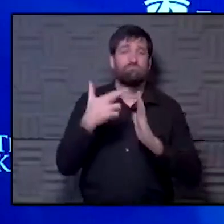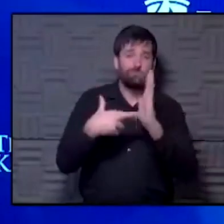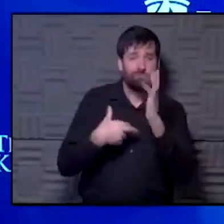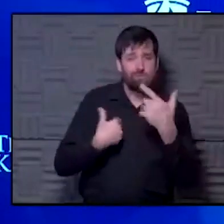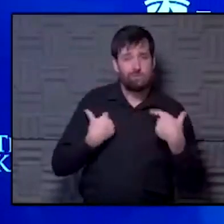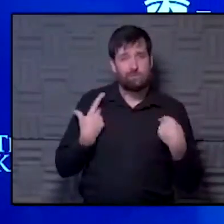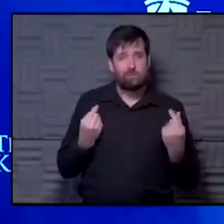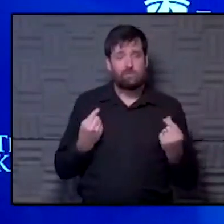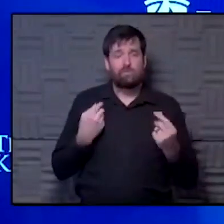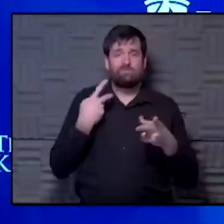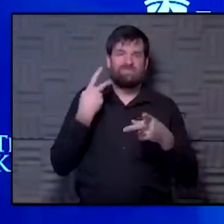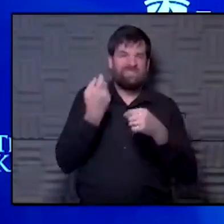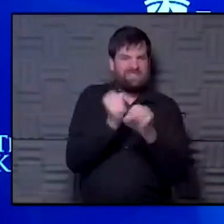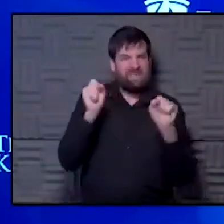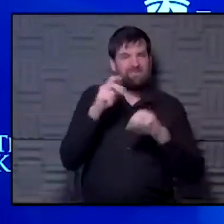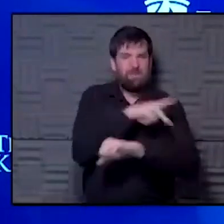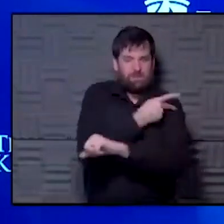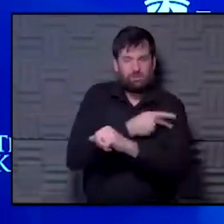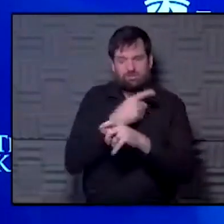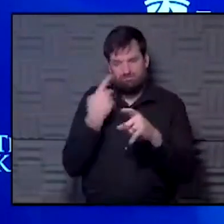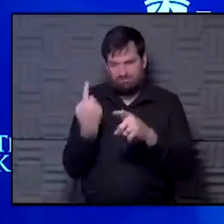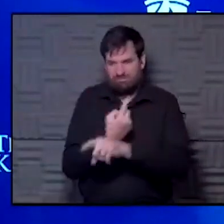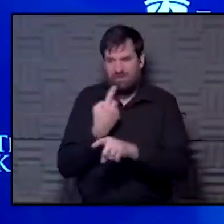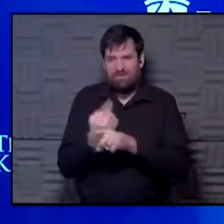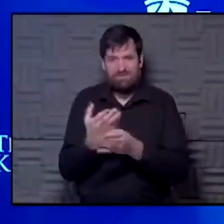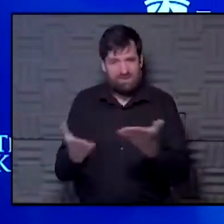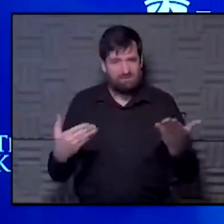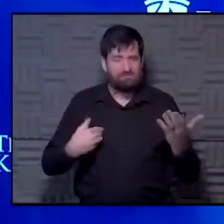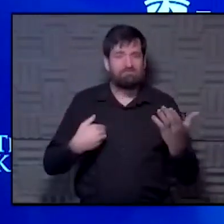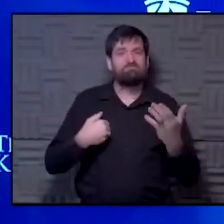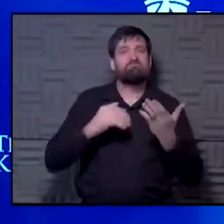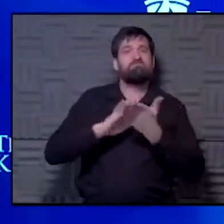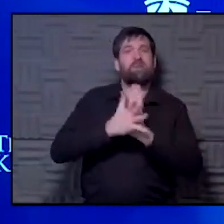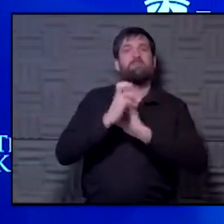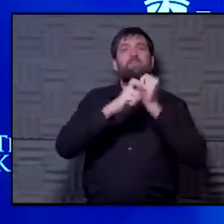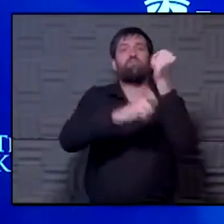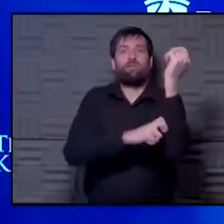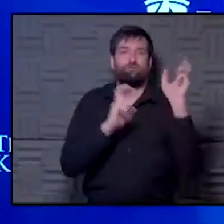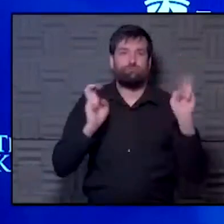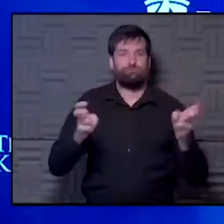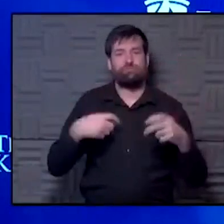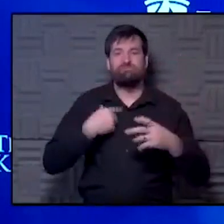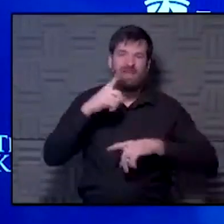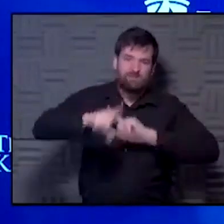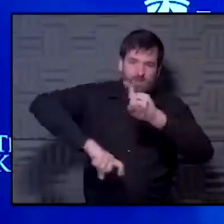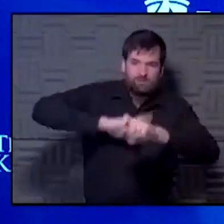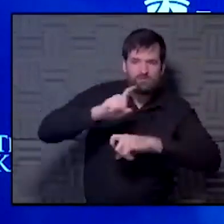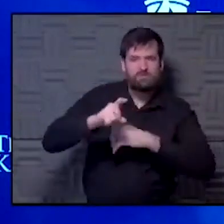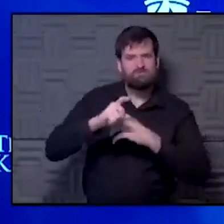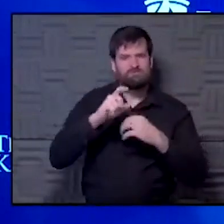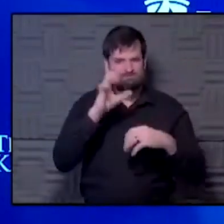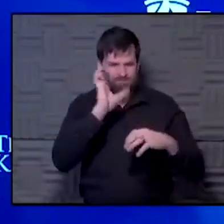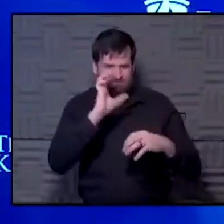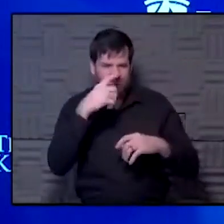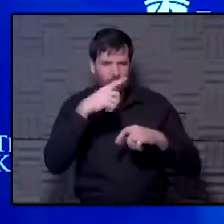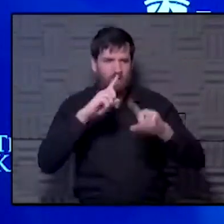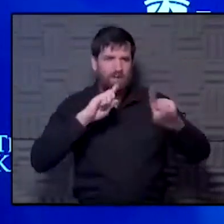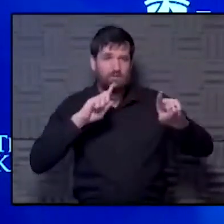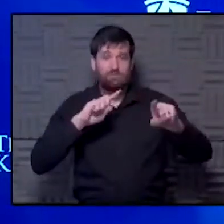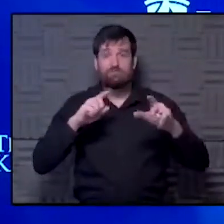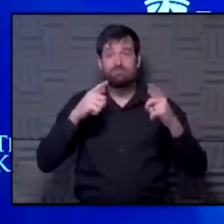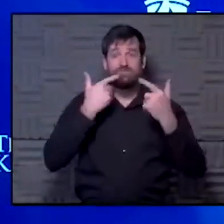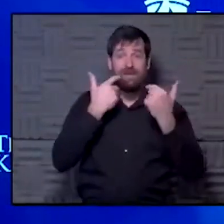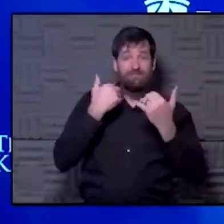follow: save the patient, do the right thing, be the bridge, ask questions, seek answers, and those who